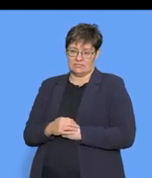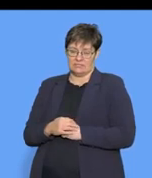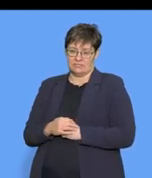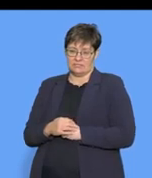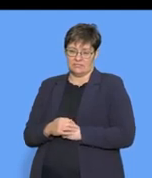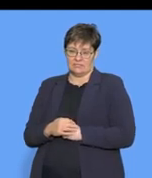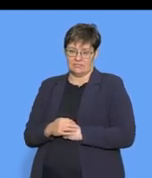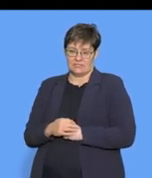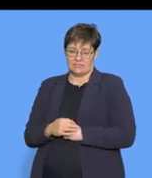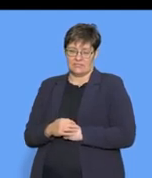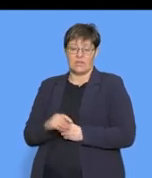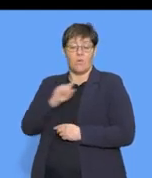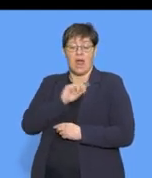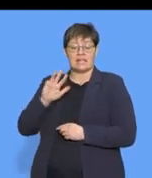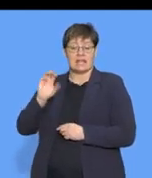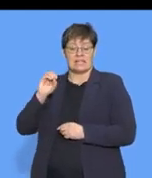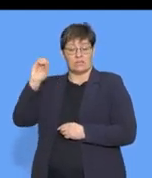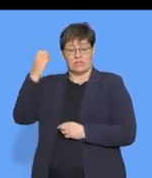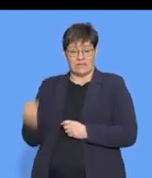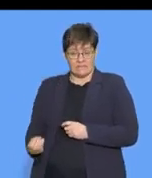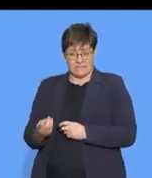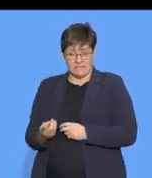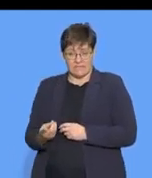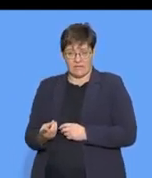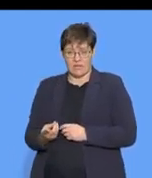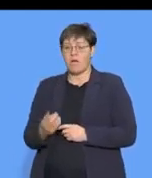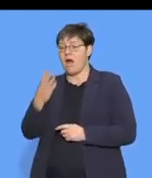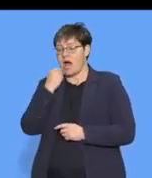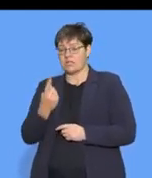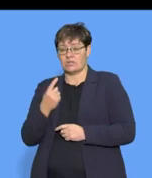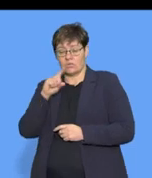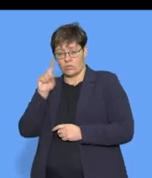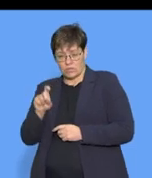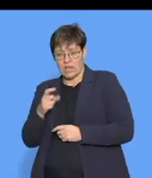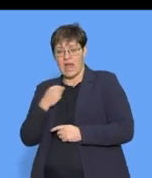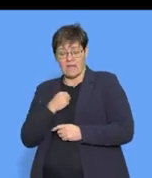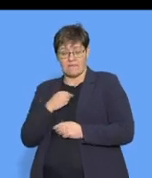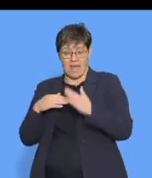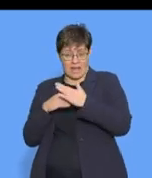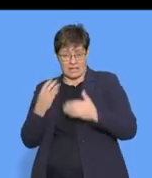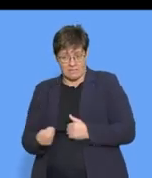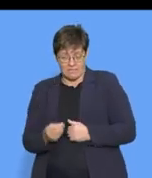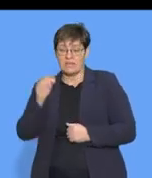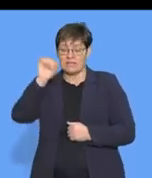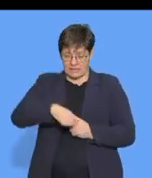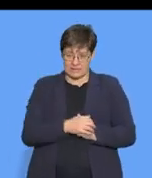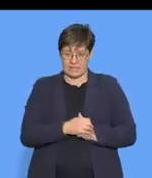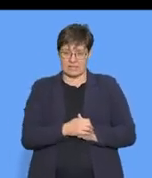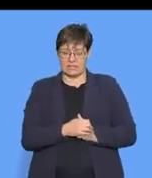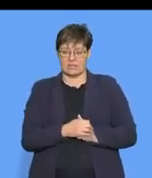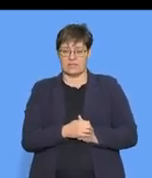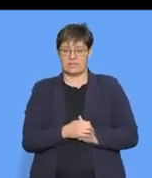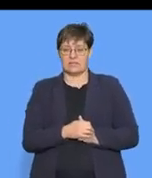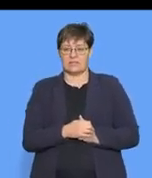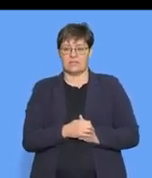angled triangle. So because it's a right angled triangle, we're going to ask our question, does it deal with angles? Yes,